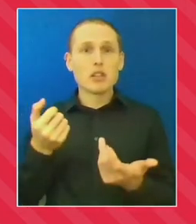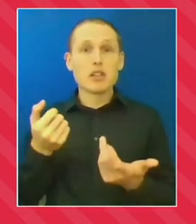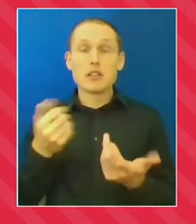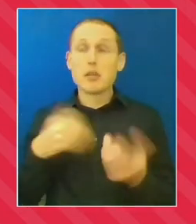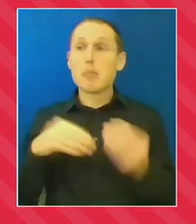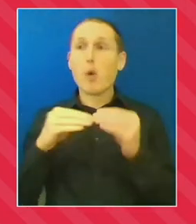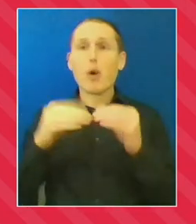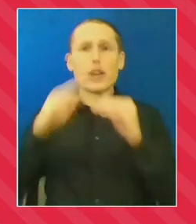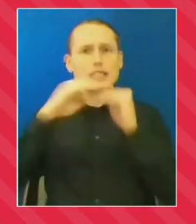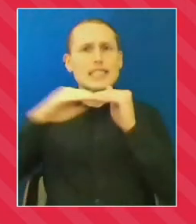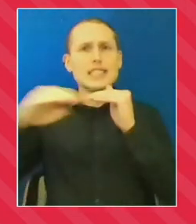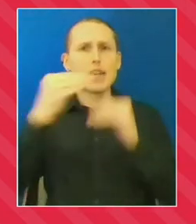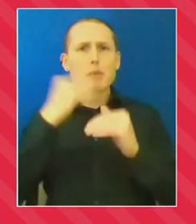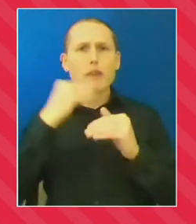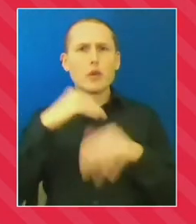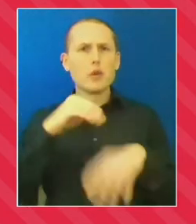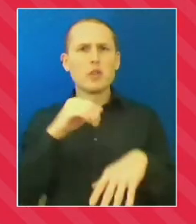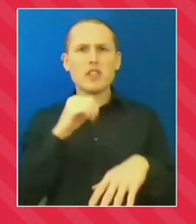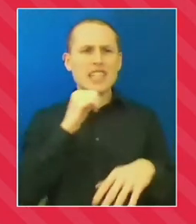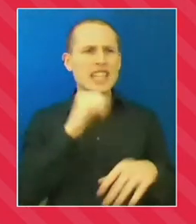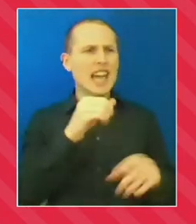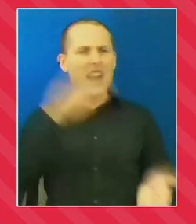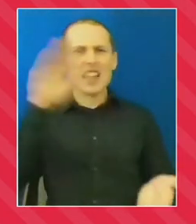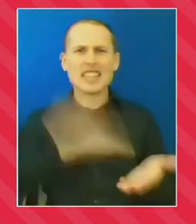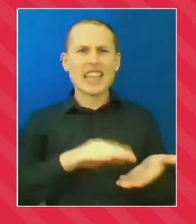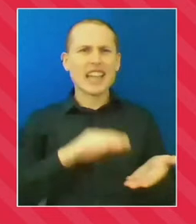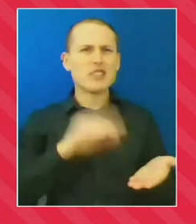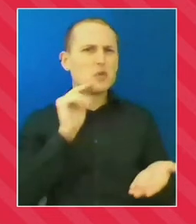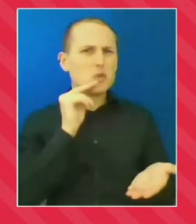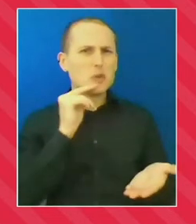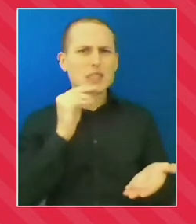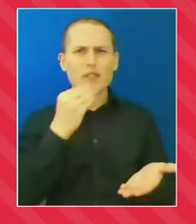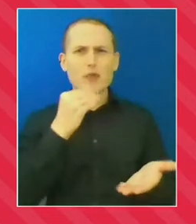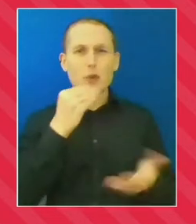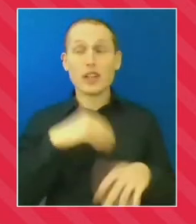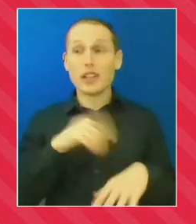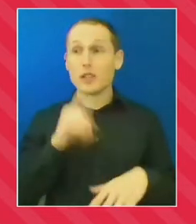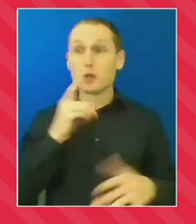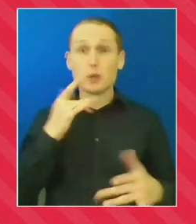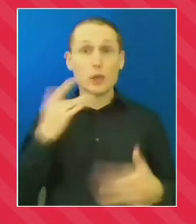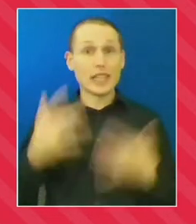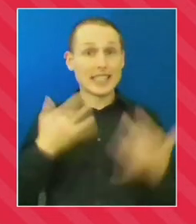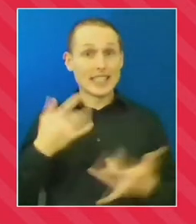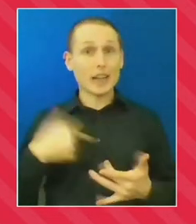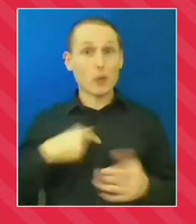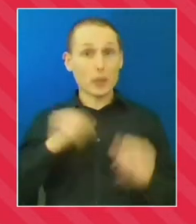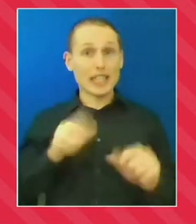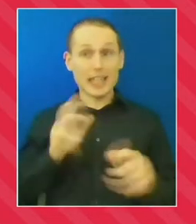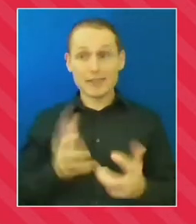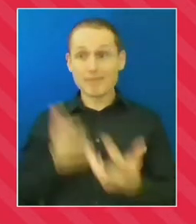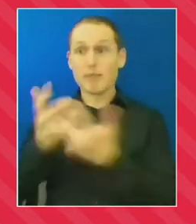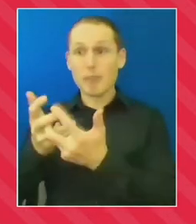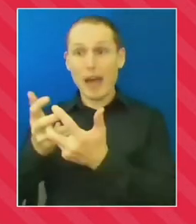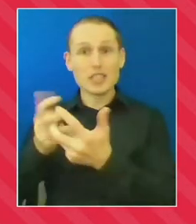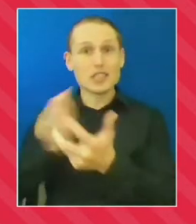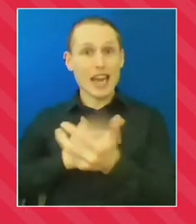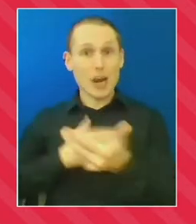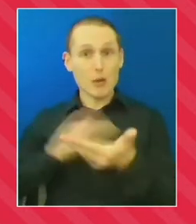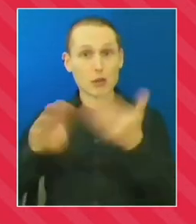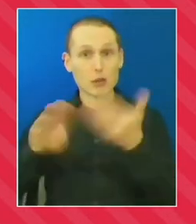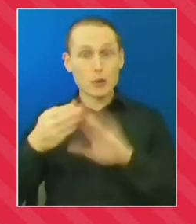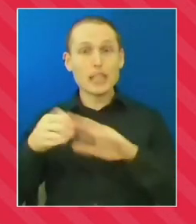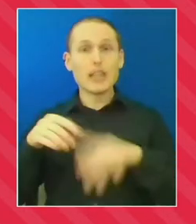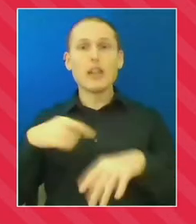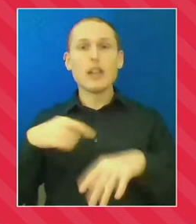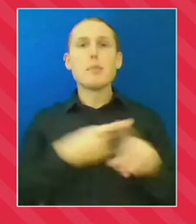as nutritious. So it's super exciting that we're able to respond to our network, that we're also able to partner with